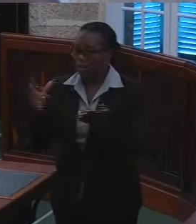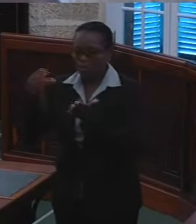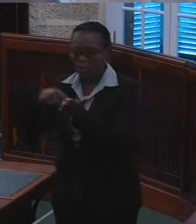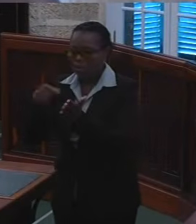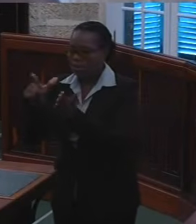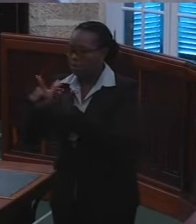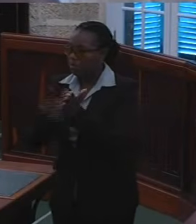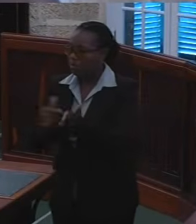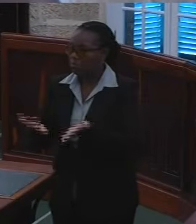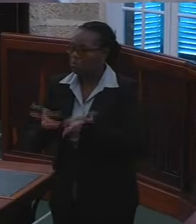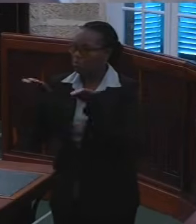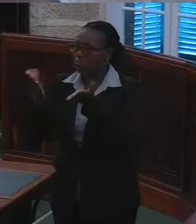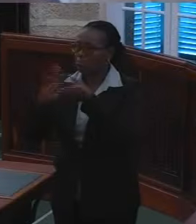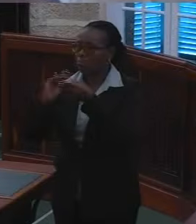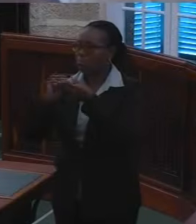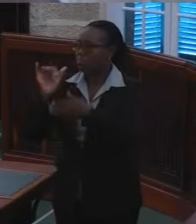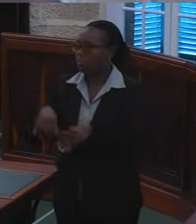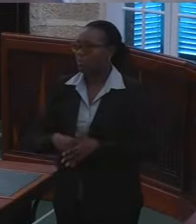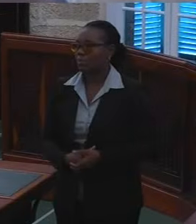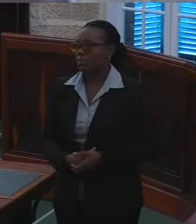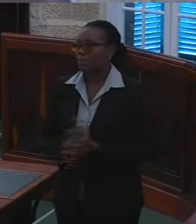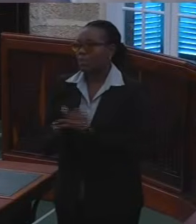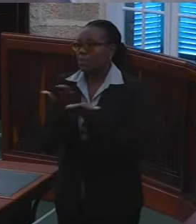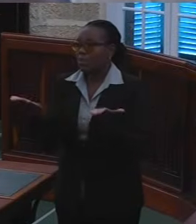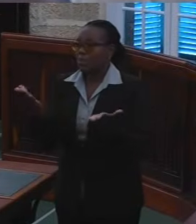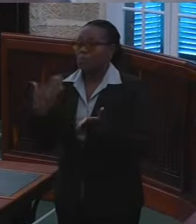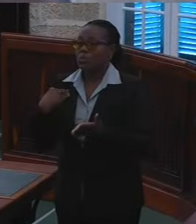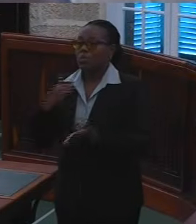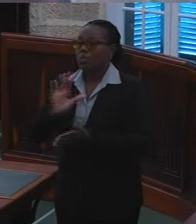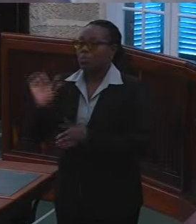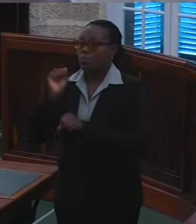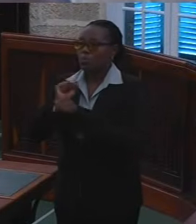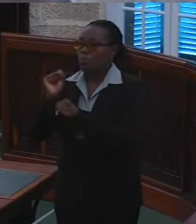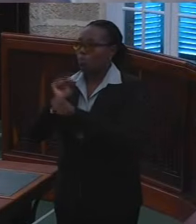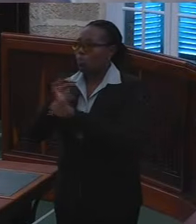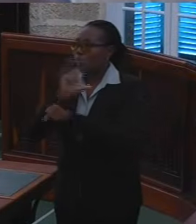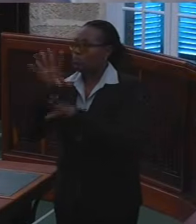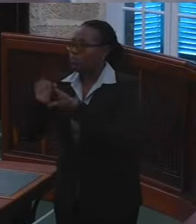Any other person who by virtue of the nature of their work,